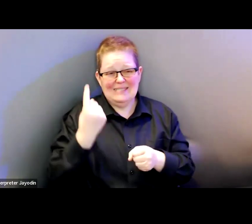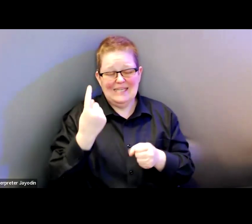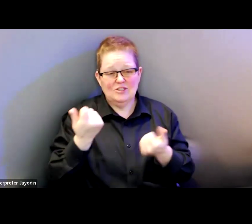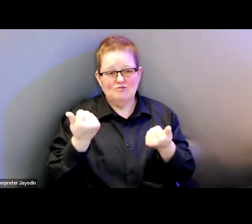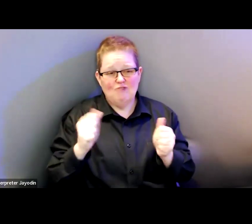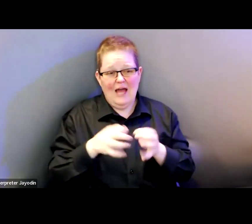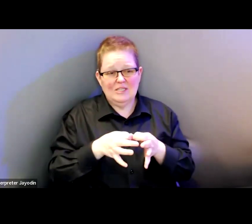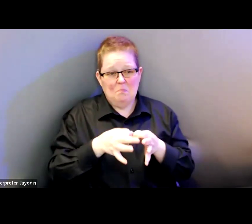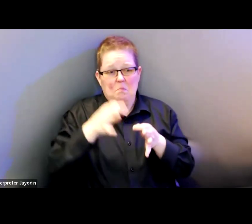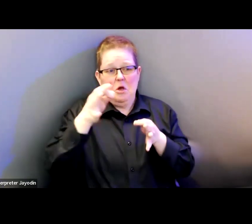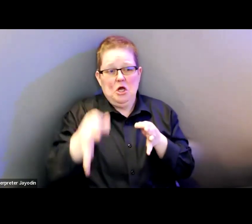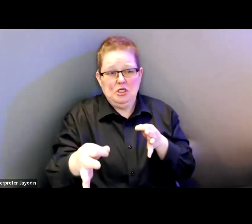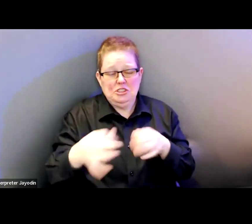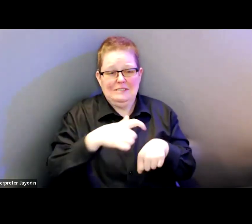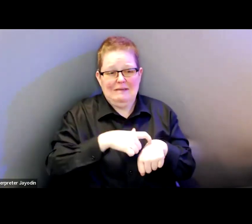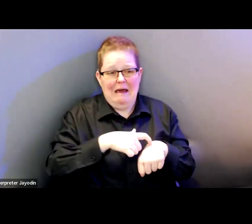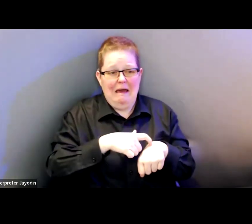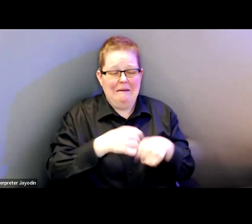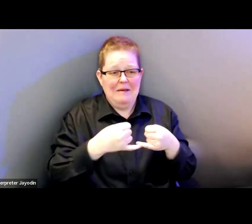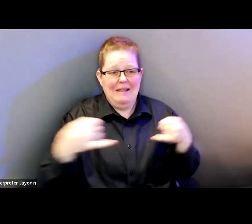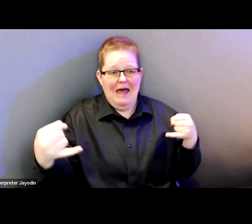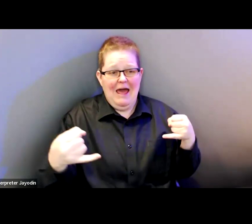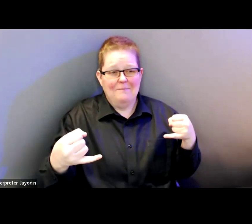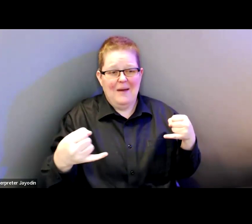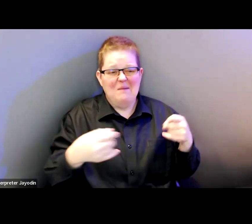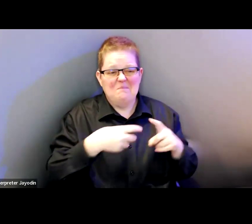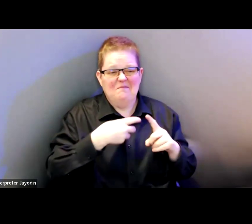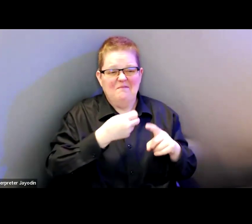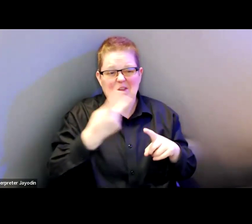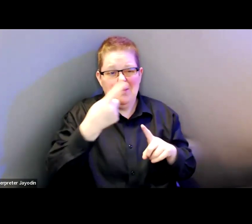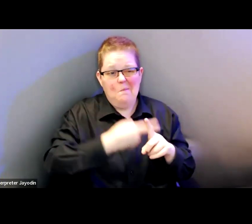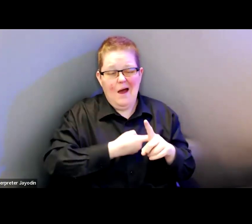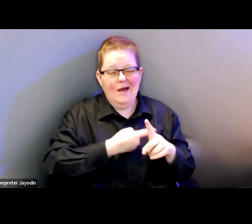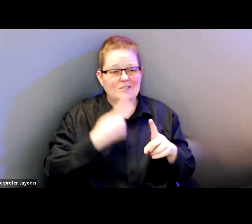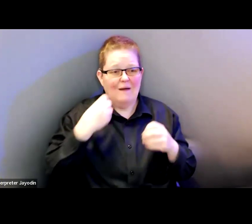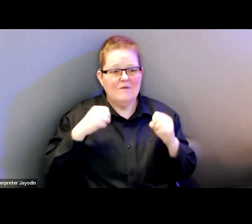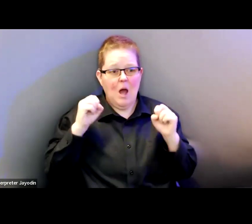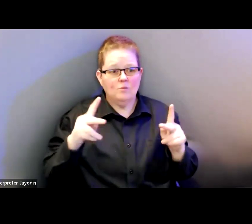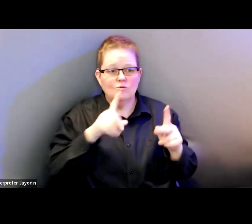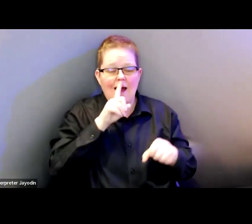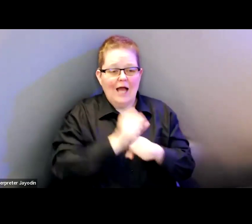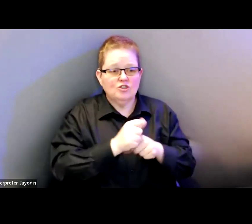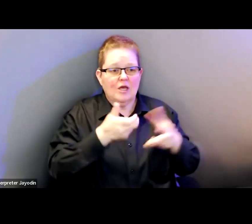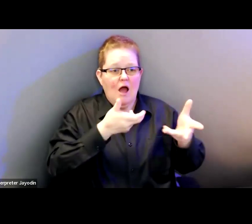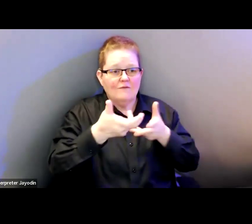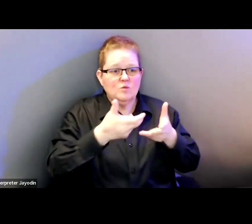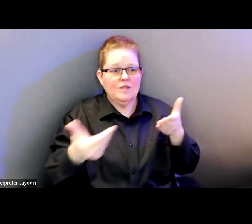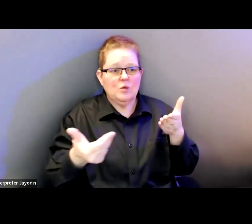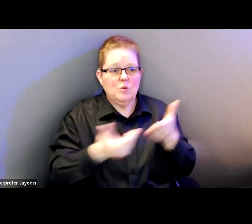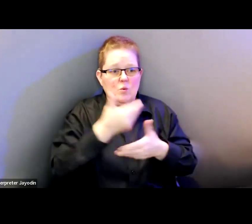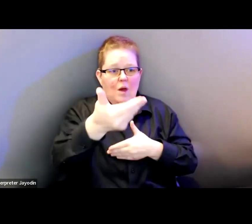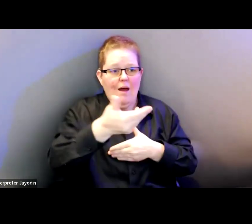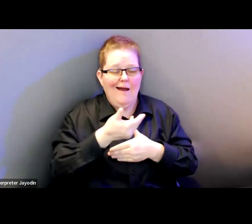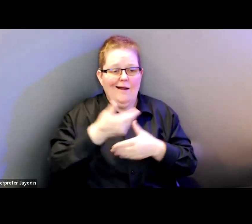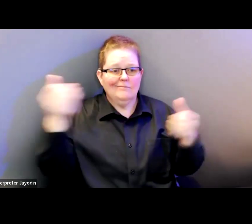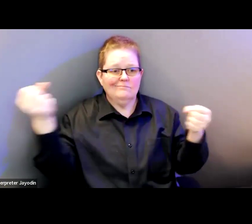timeline backward by a couple of months, so that we actually have an opportunity to have a conversation with the incoming folks, and not merely